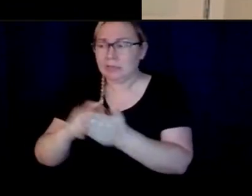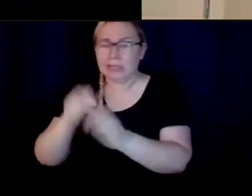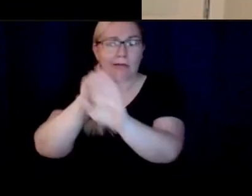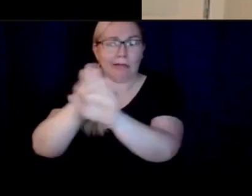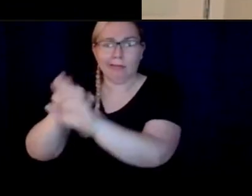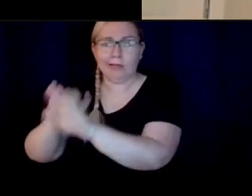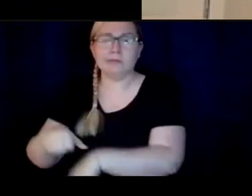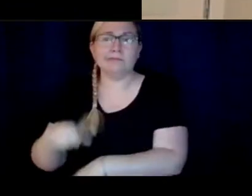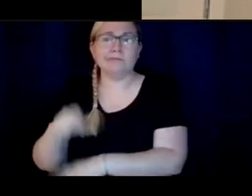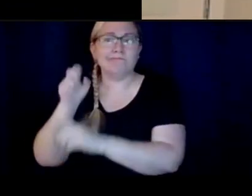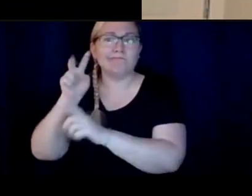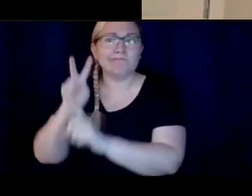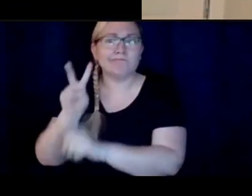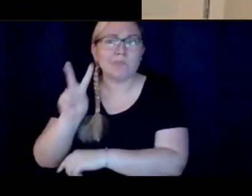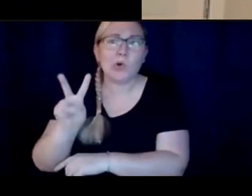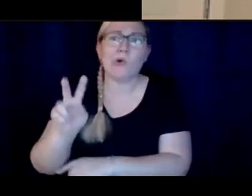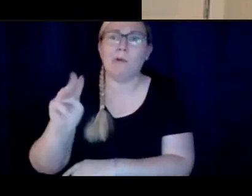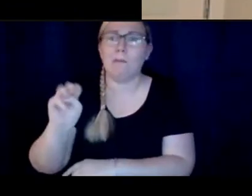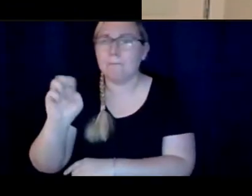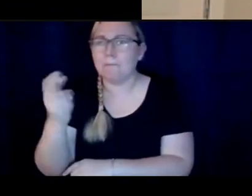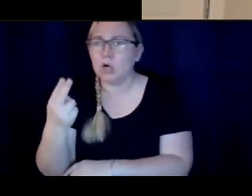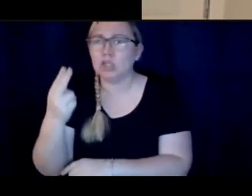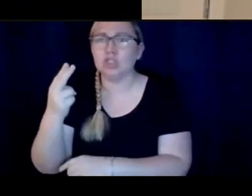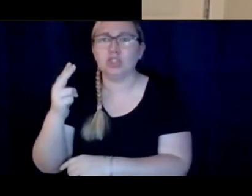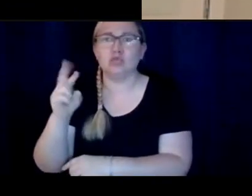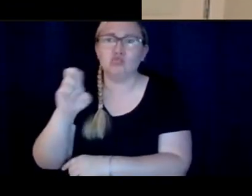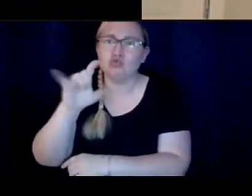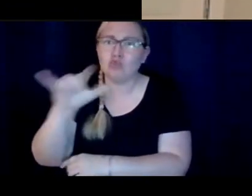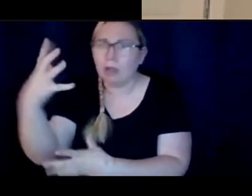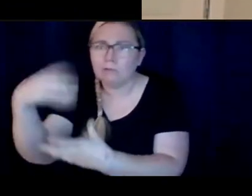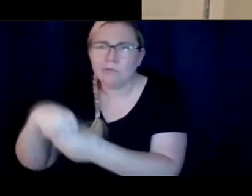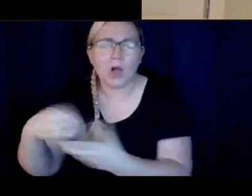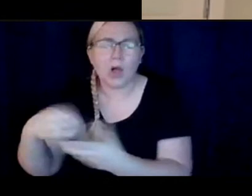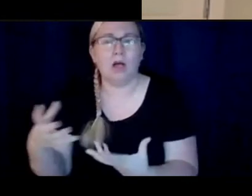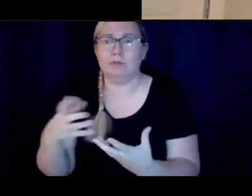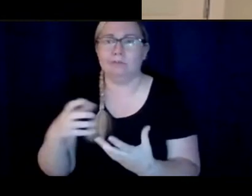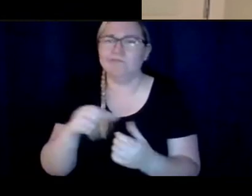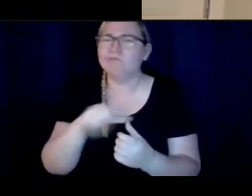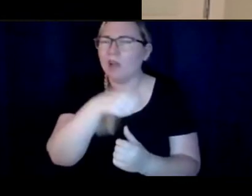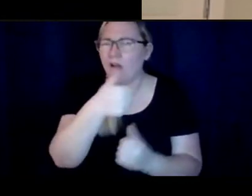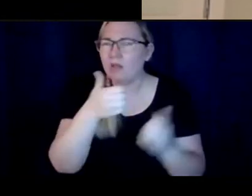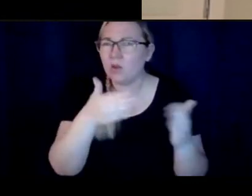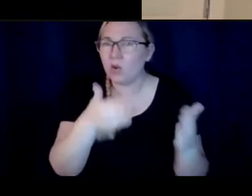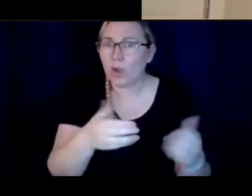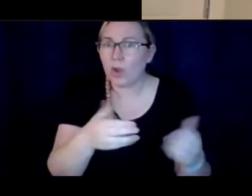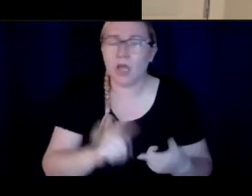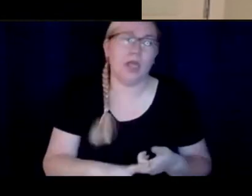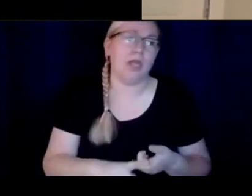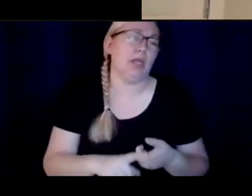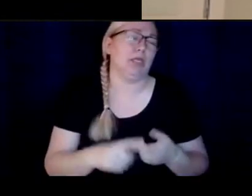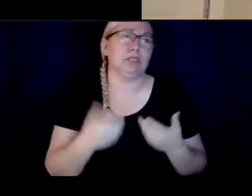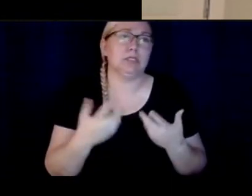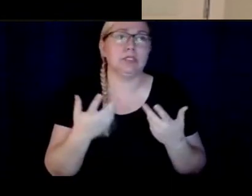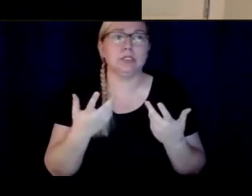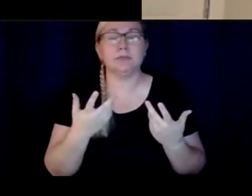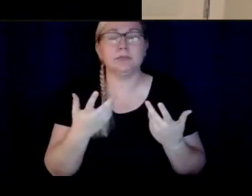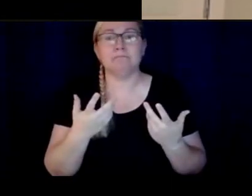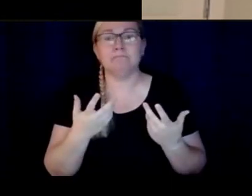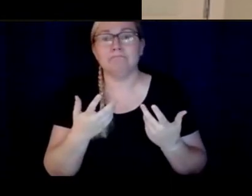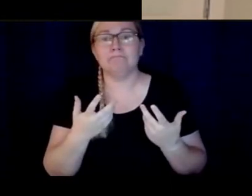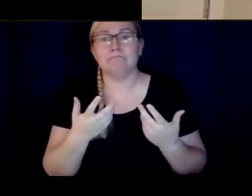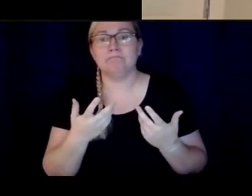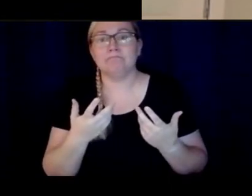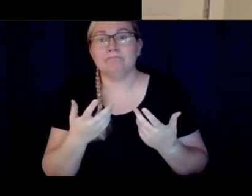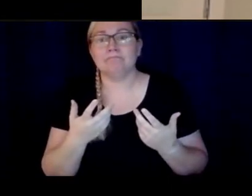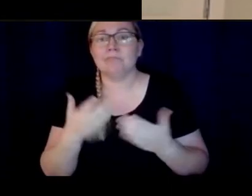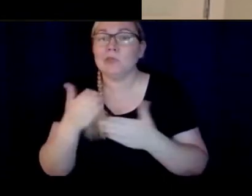activist. You know, you don't need to kind of, you don't have any sort of treaty or just kind of get